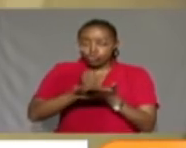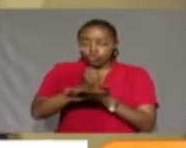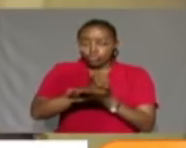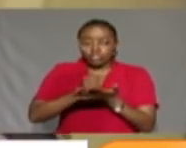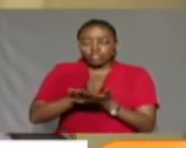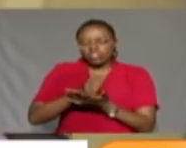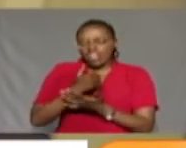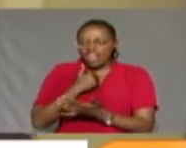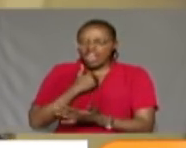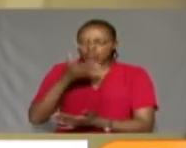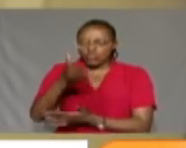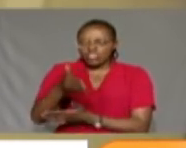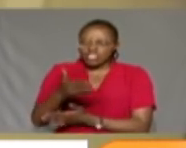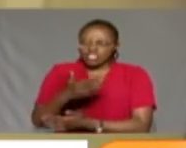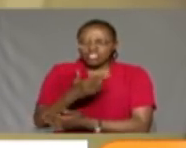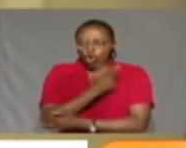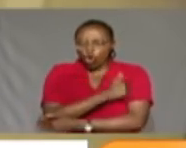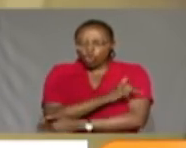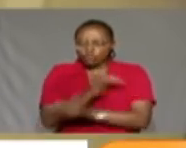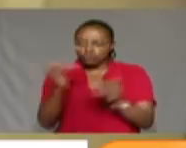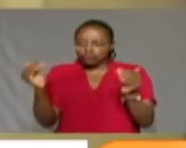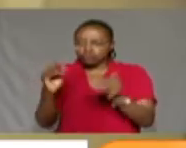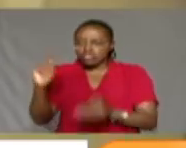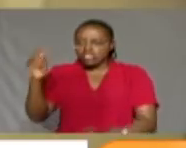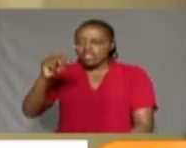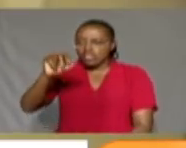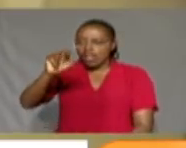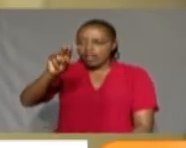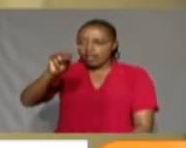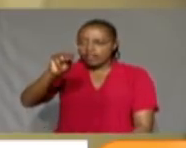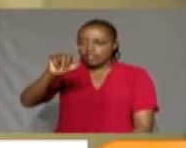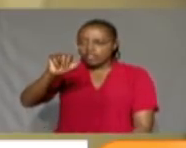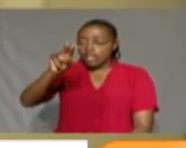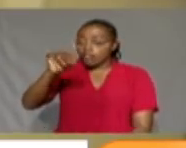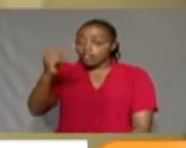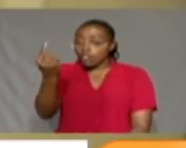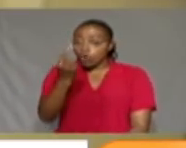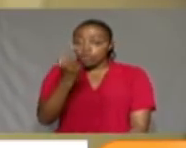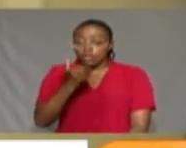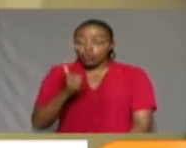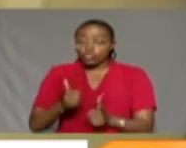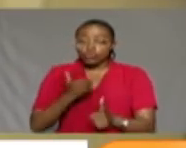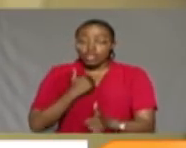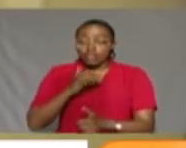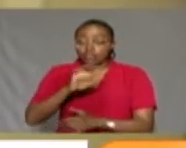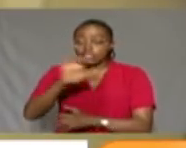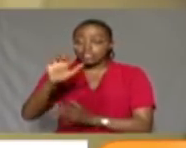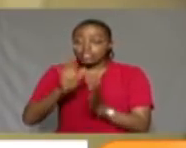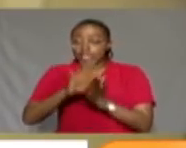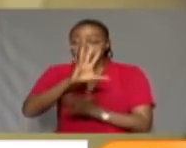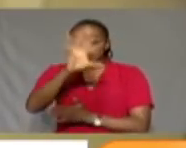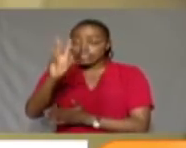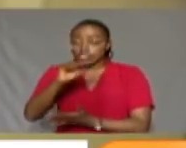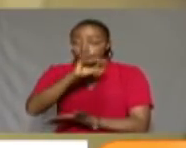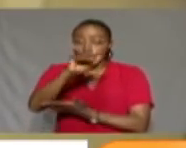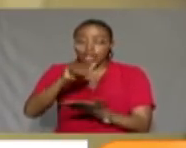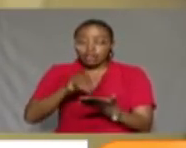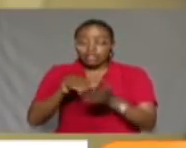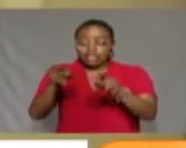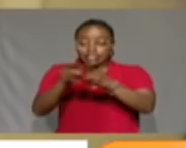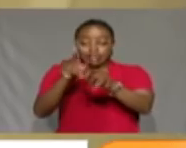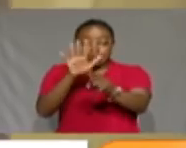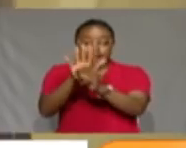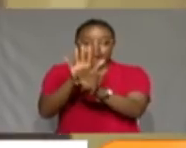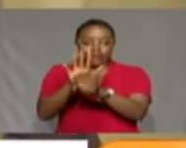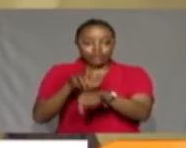have this facility here in the Kenya Navy, since it's the only one in East and Central Africa. And most of the